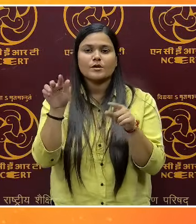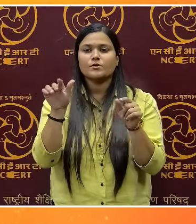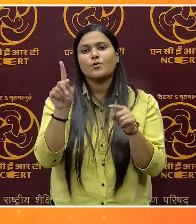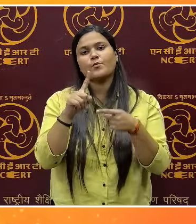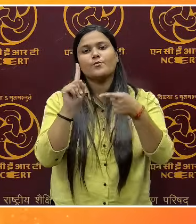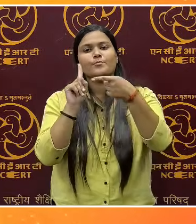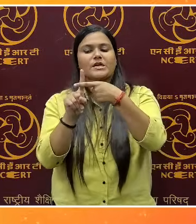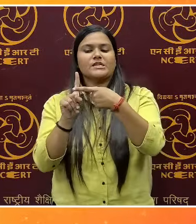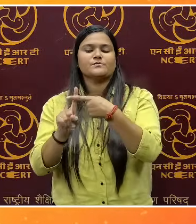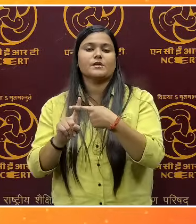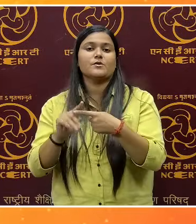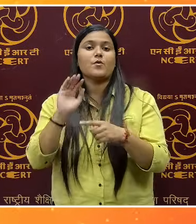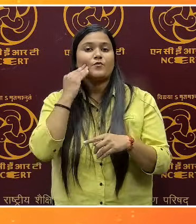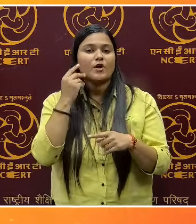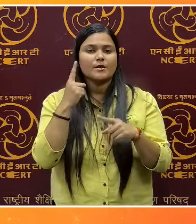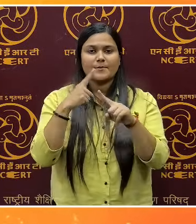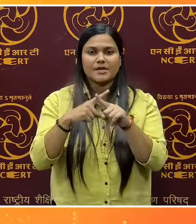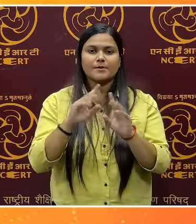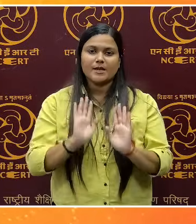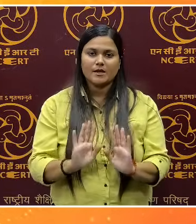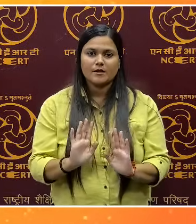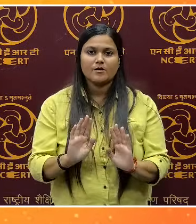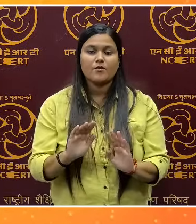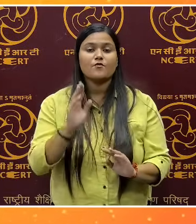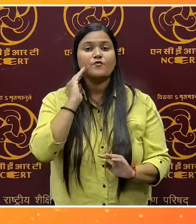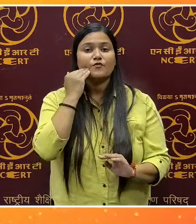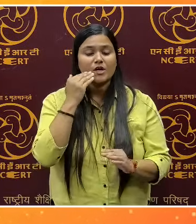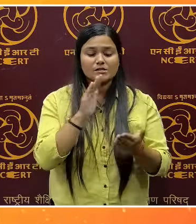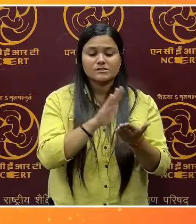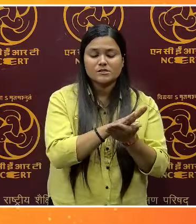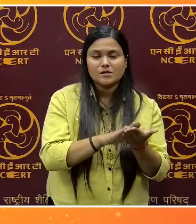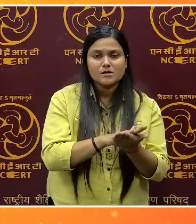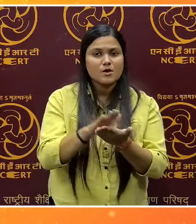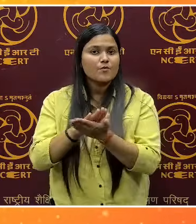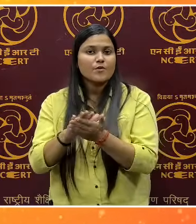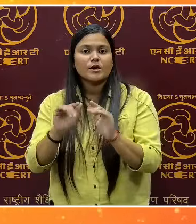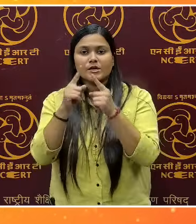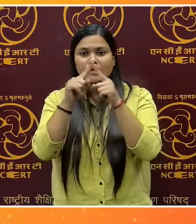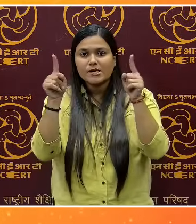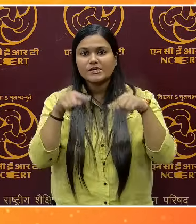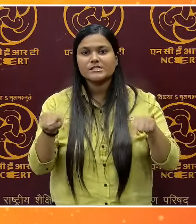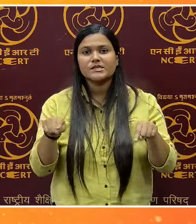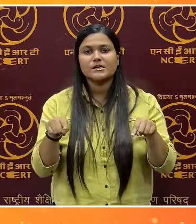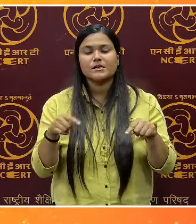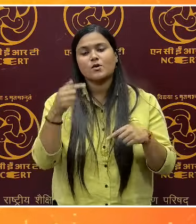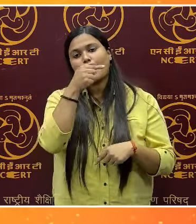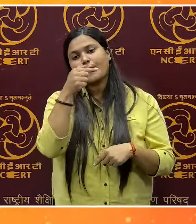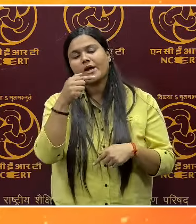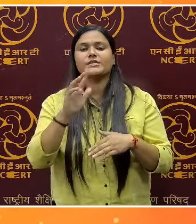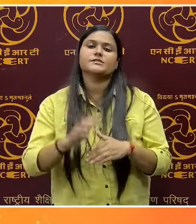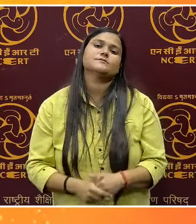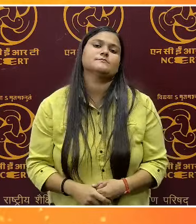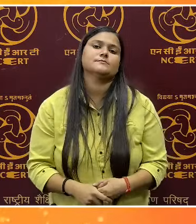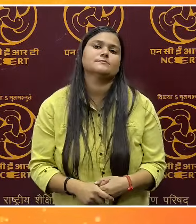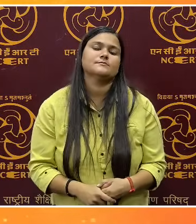multiplication. And when we have the same base and when we are dividing, we will have to subtract the powers. Okay.